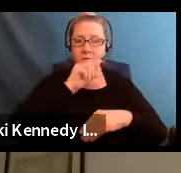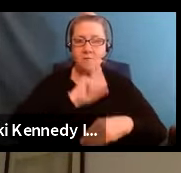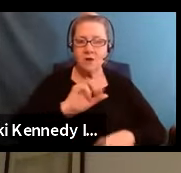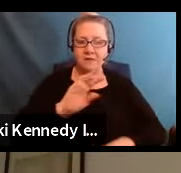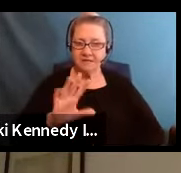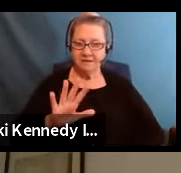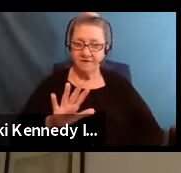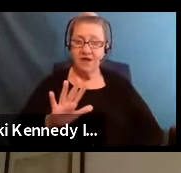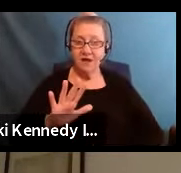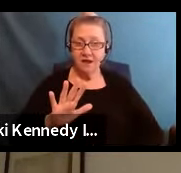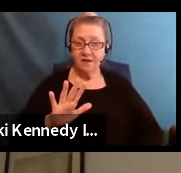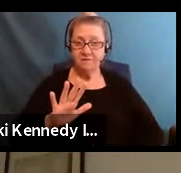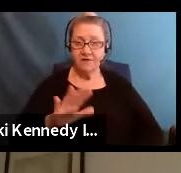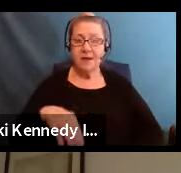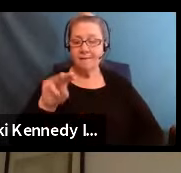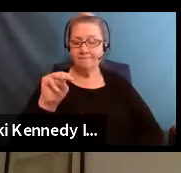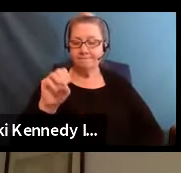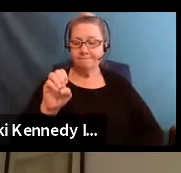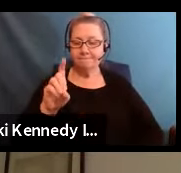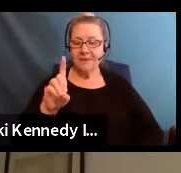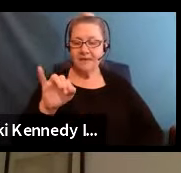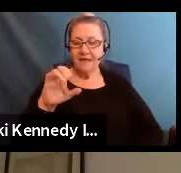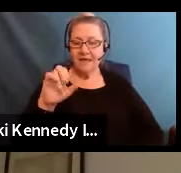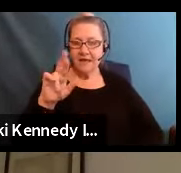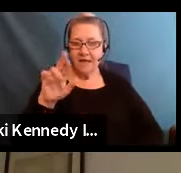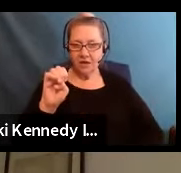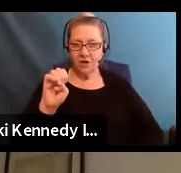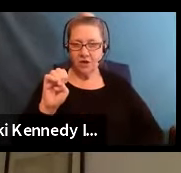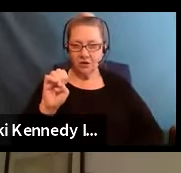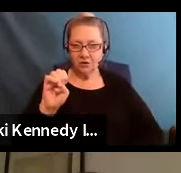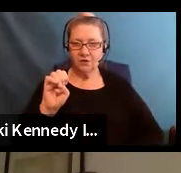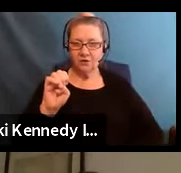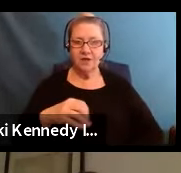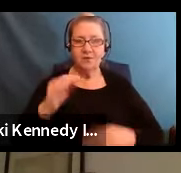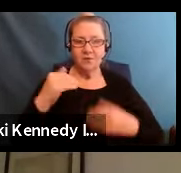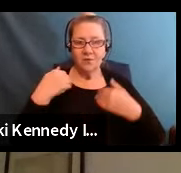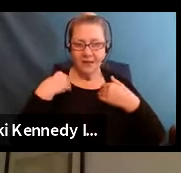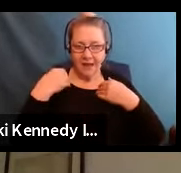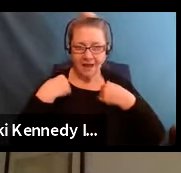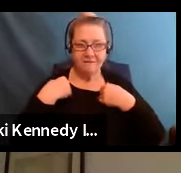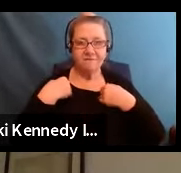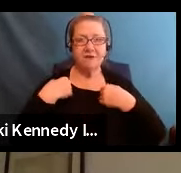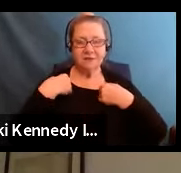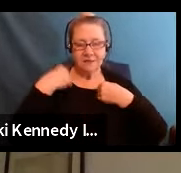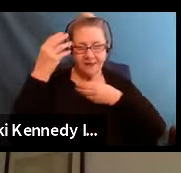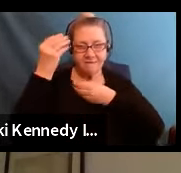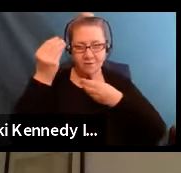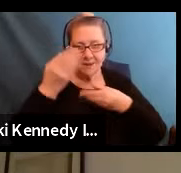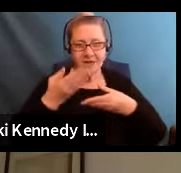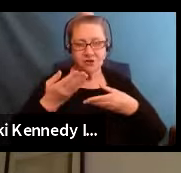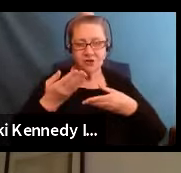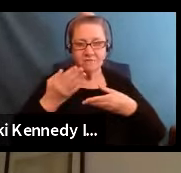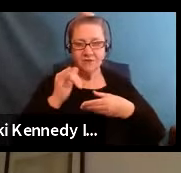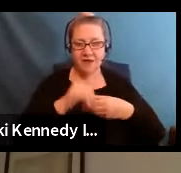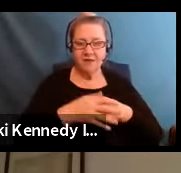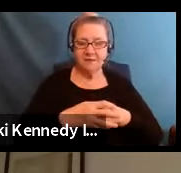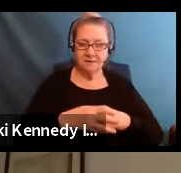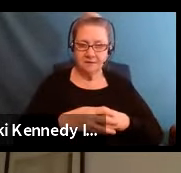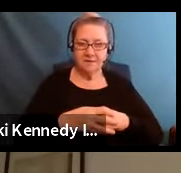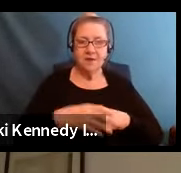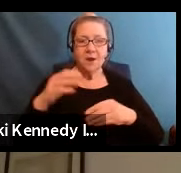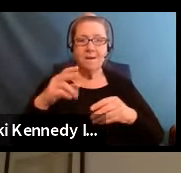would presume, are in Medicare. There's a payer source, there's a data source to find them. Comorbidities, payer source, provider